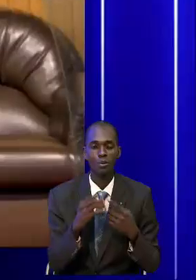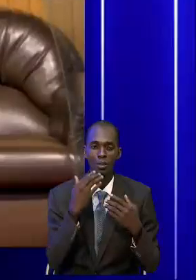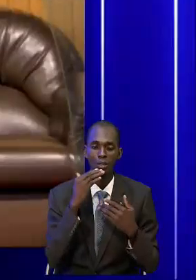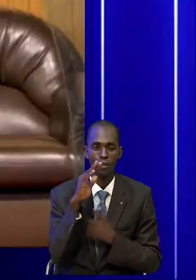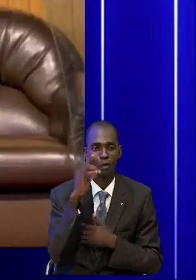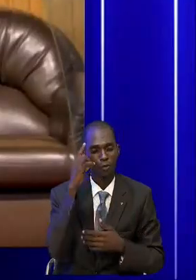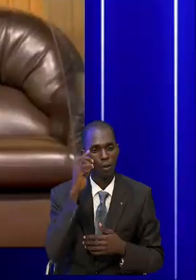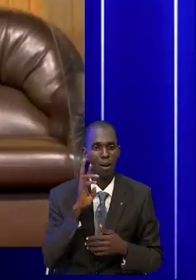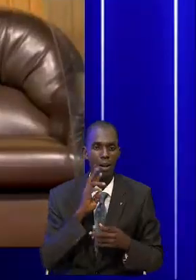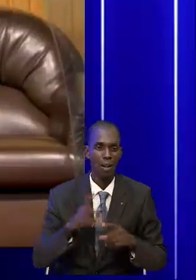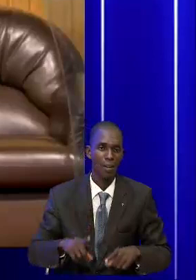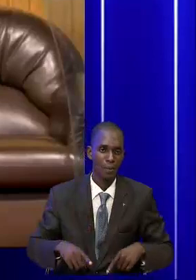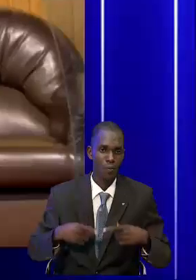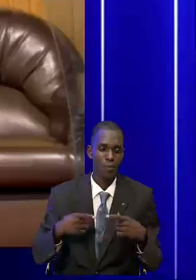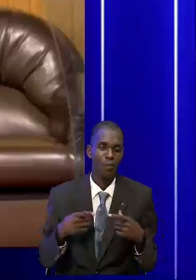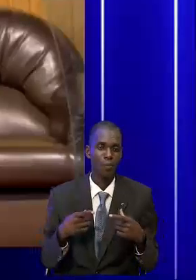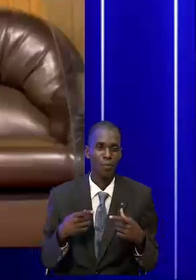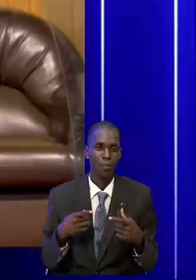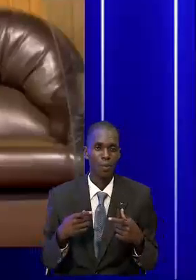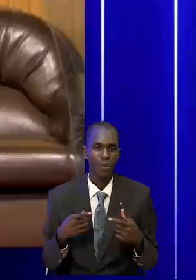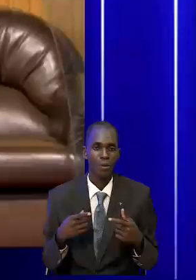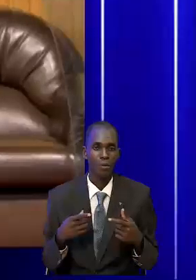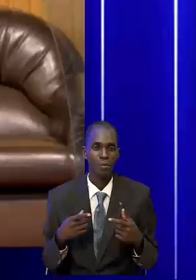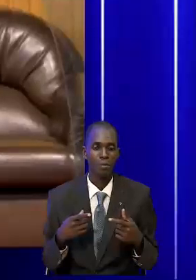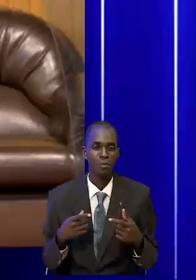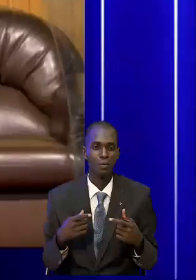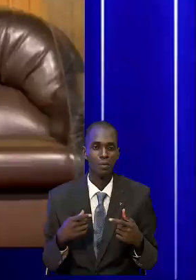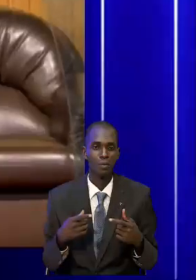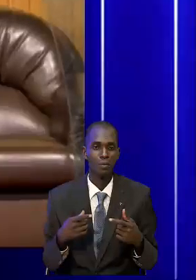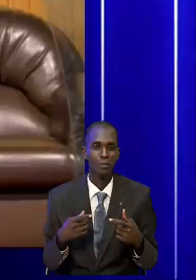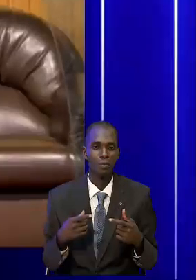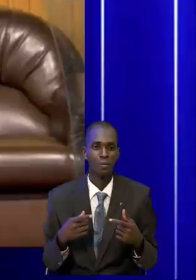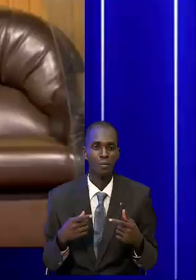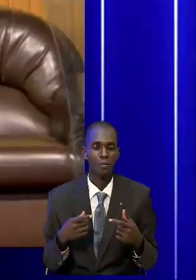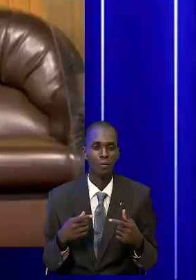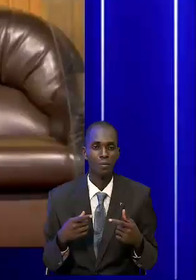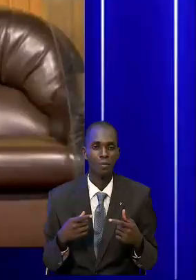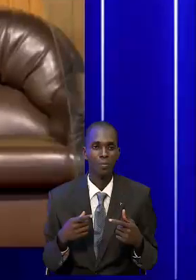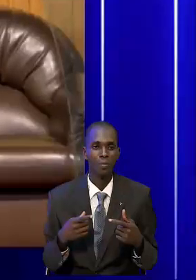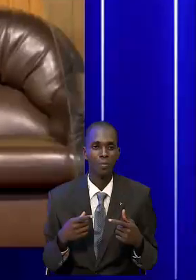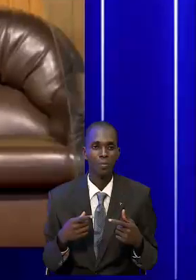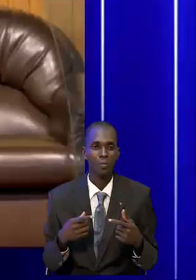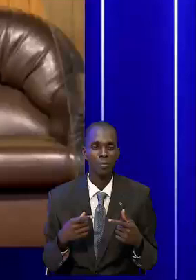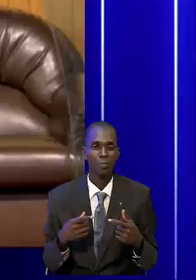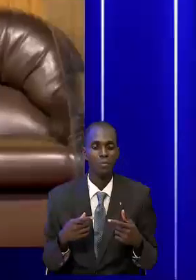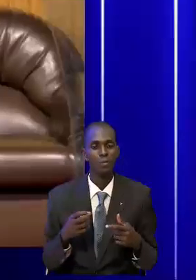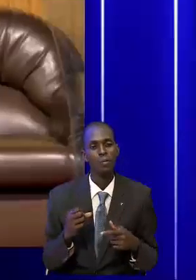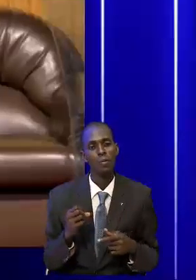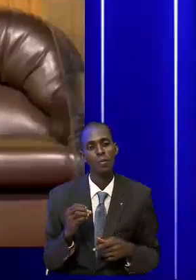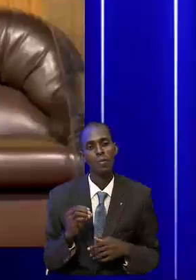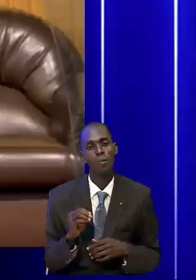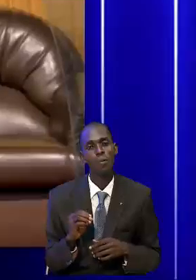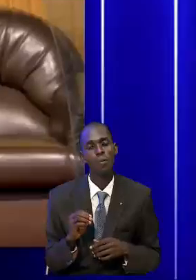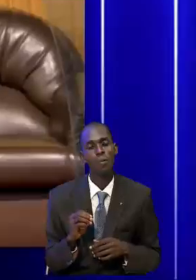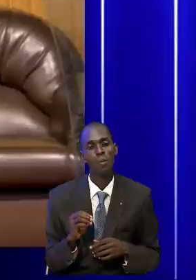am saved. I just want to testify the goodness of God upon my life. I am from a group, Deco